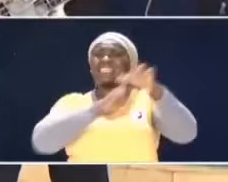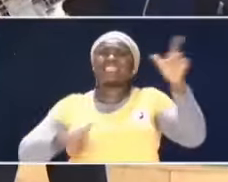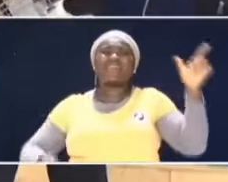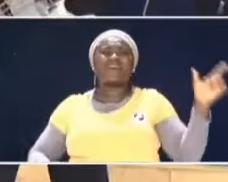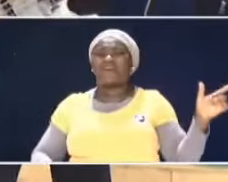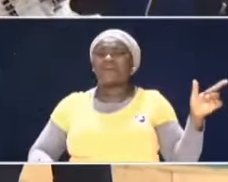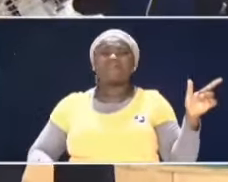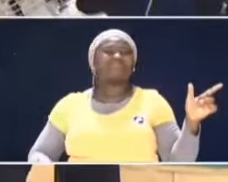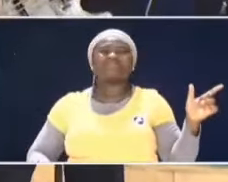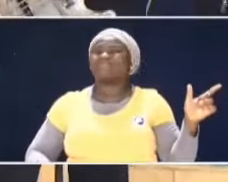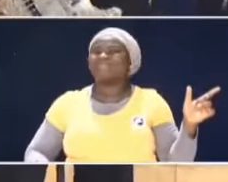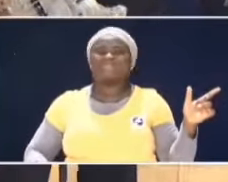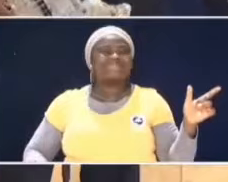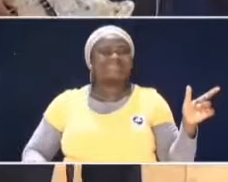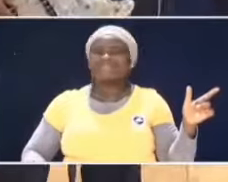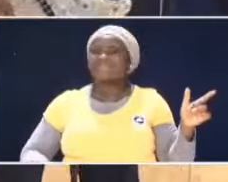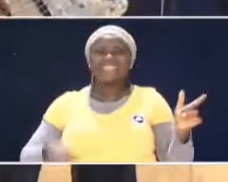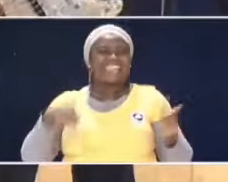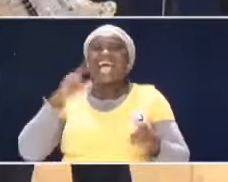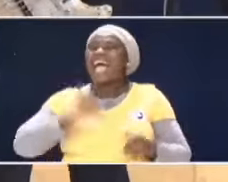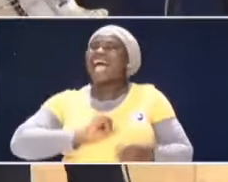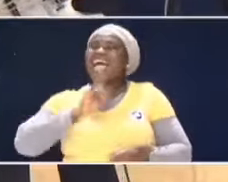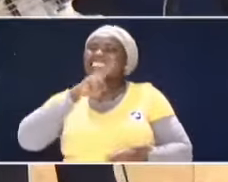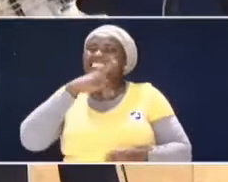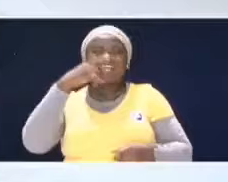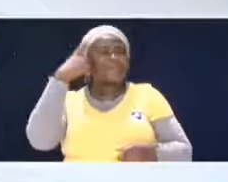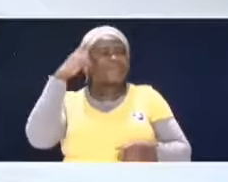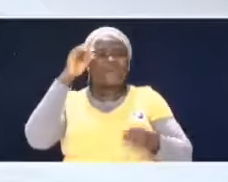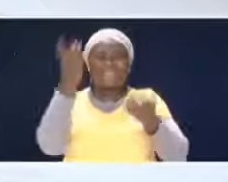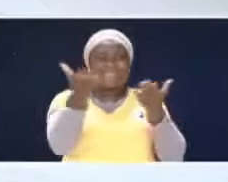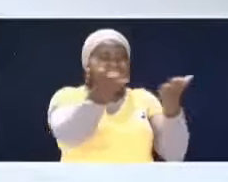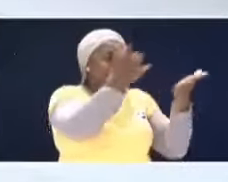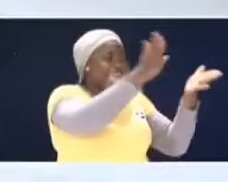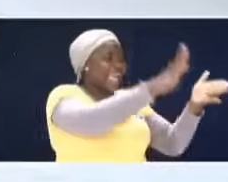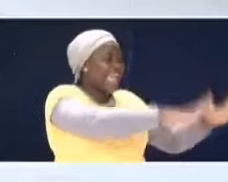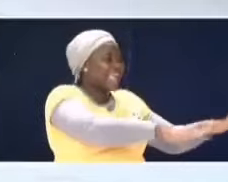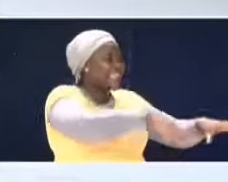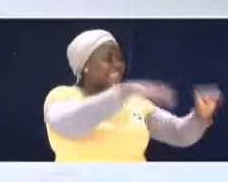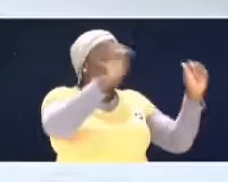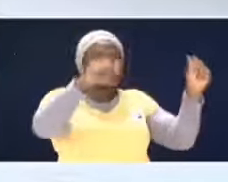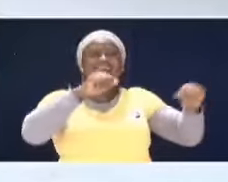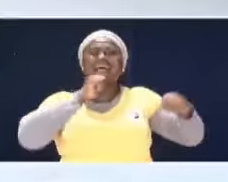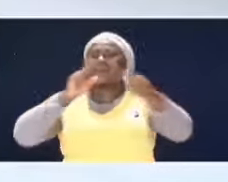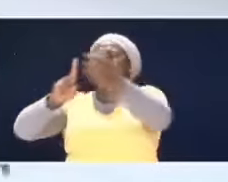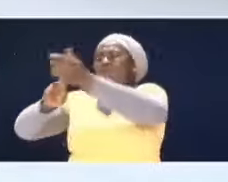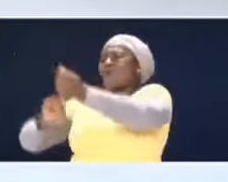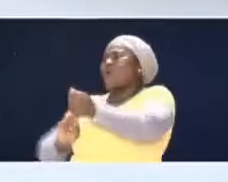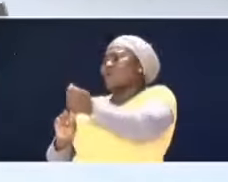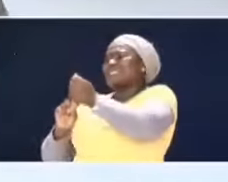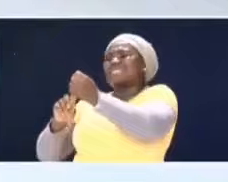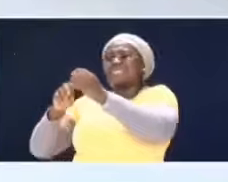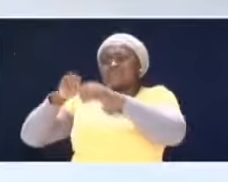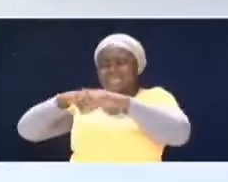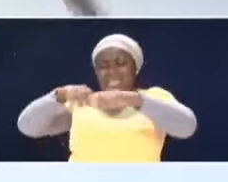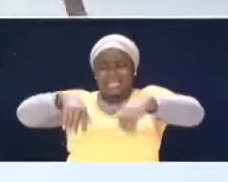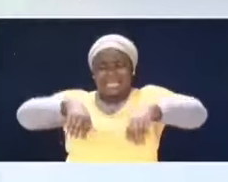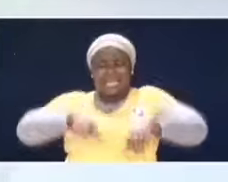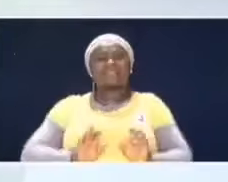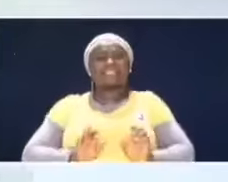Jesus is Lord. I said for death could not hold him